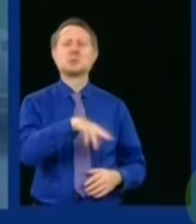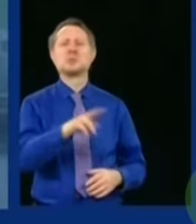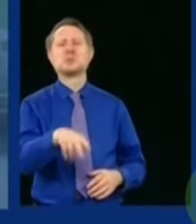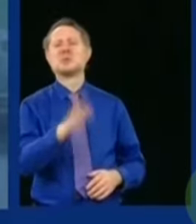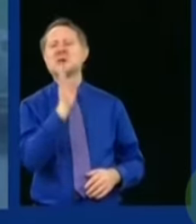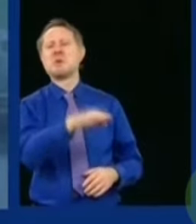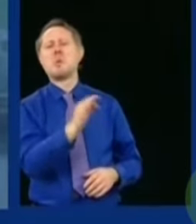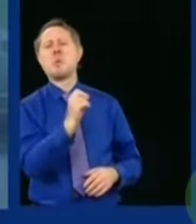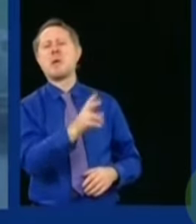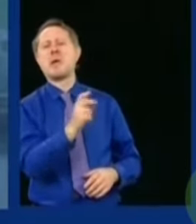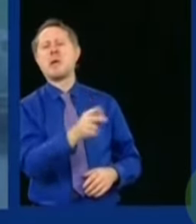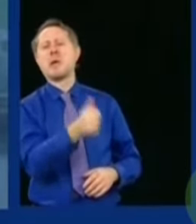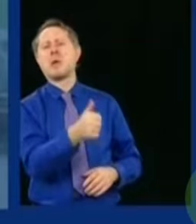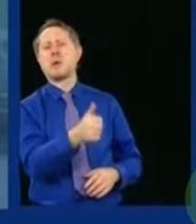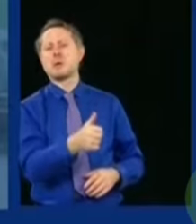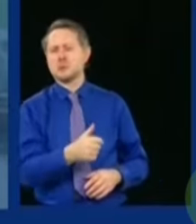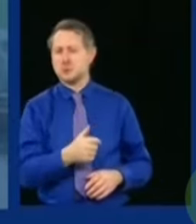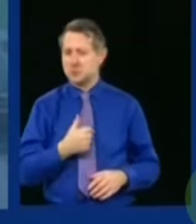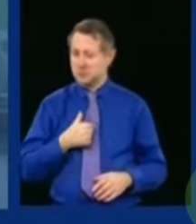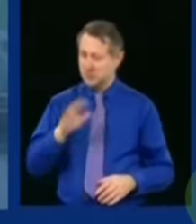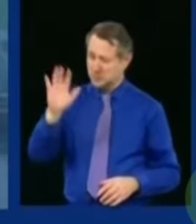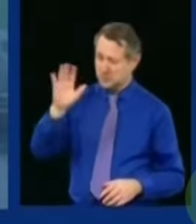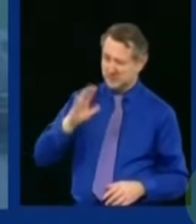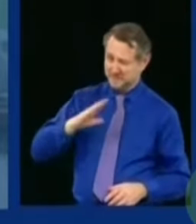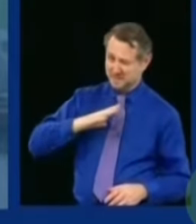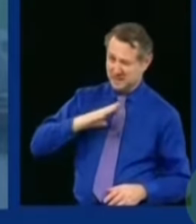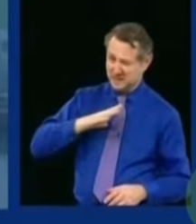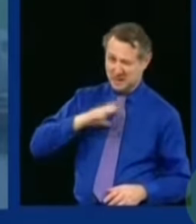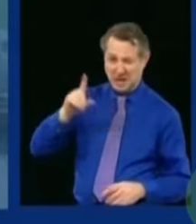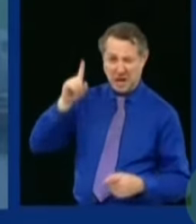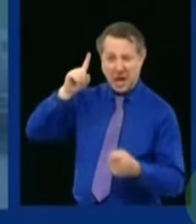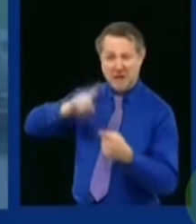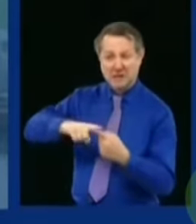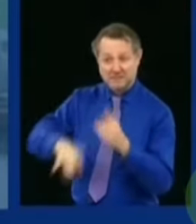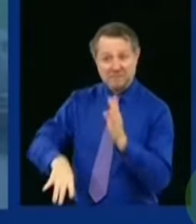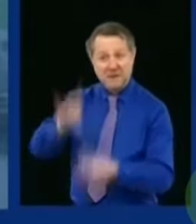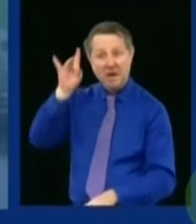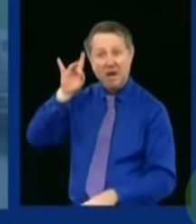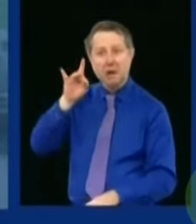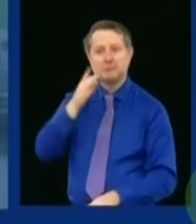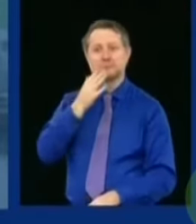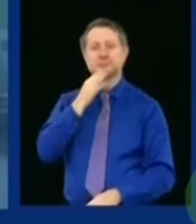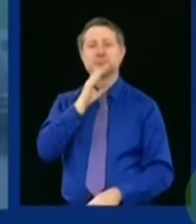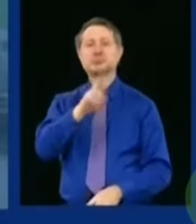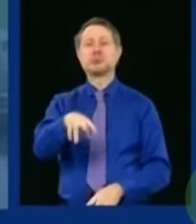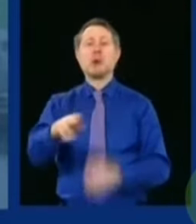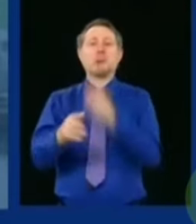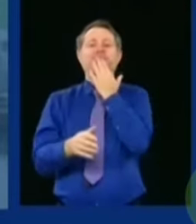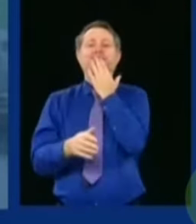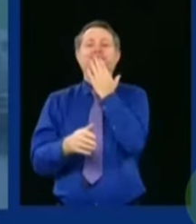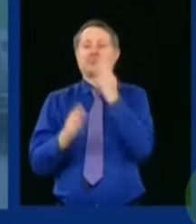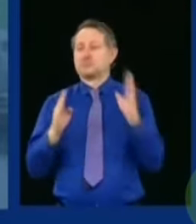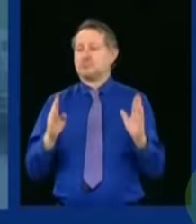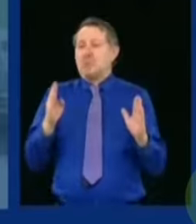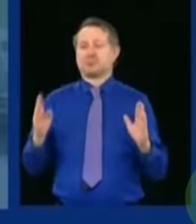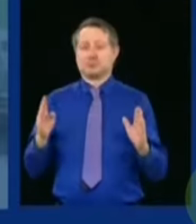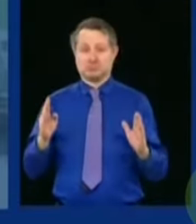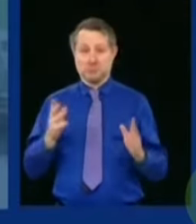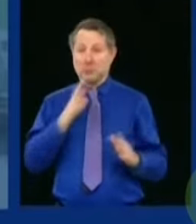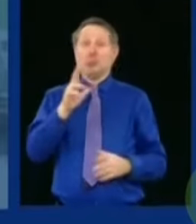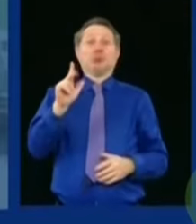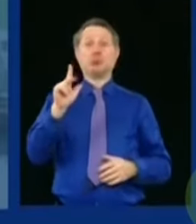Yeah, until we have someone who's 22 or 23 or 24. So the